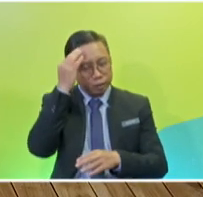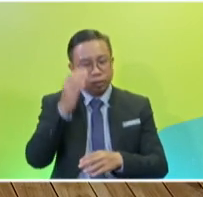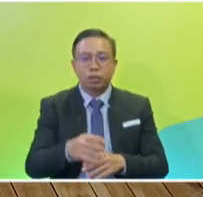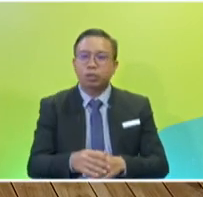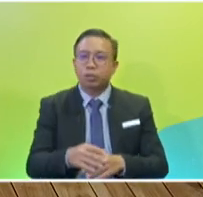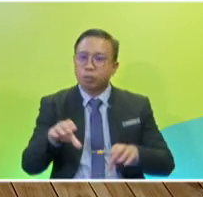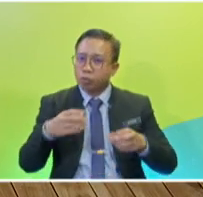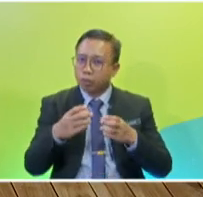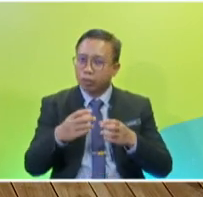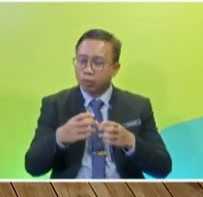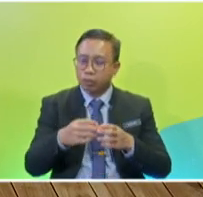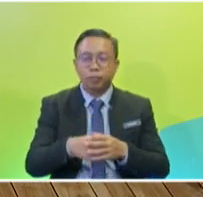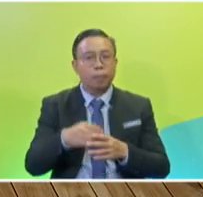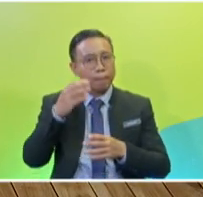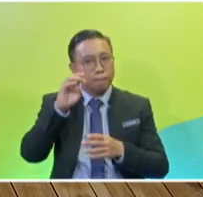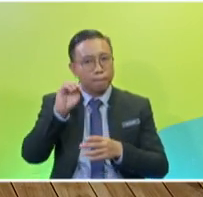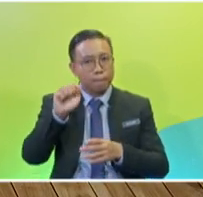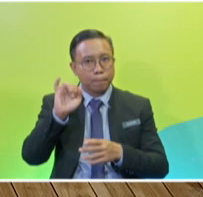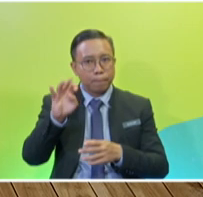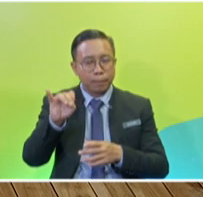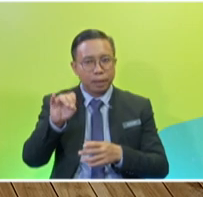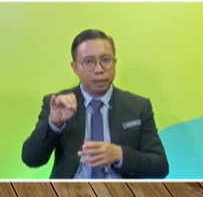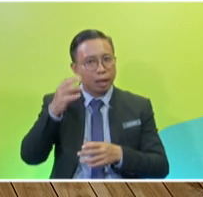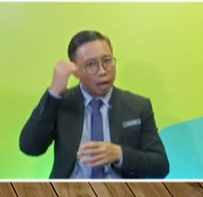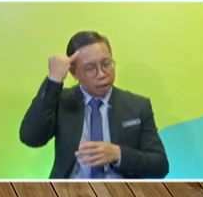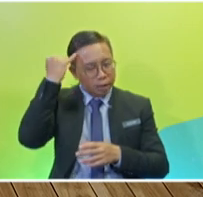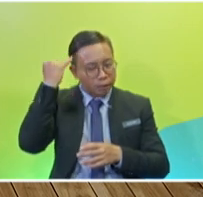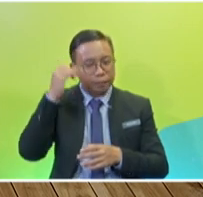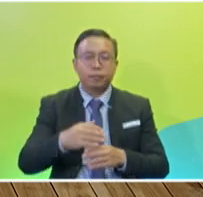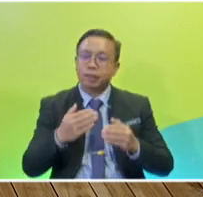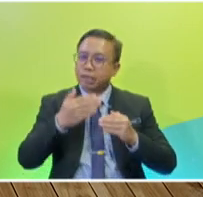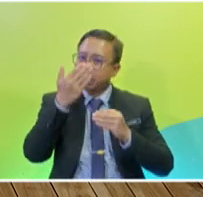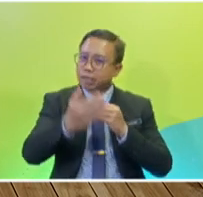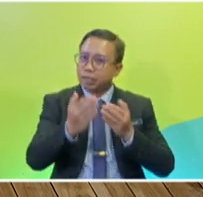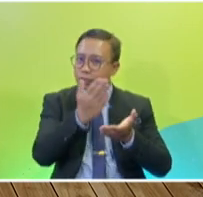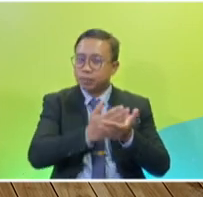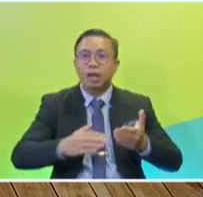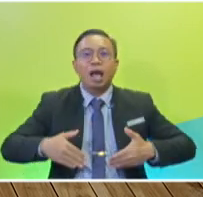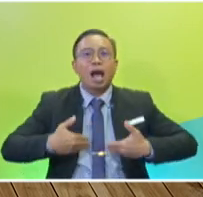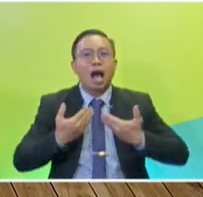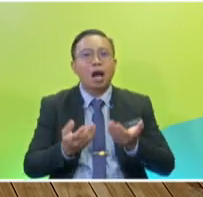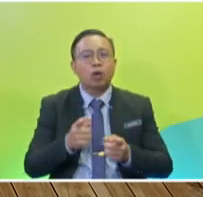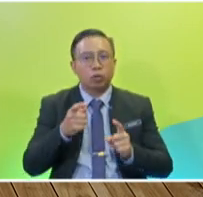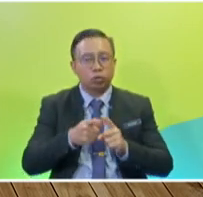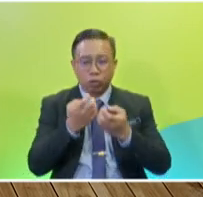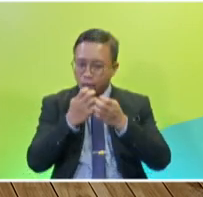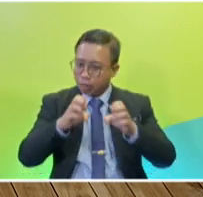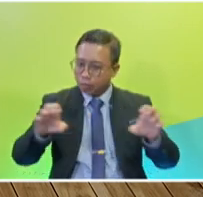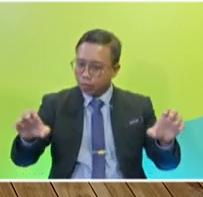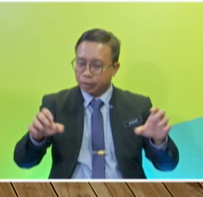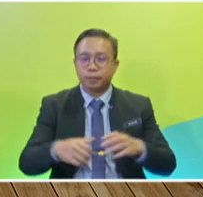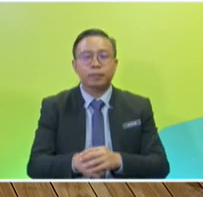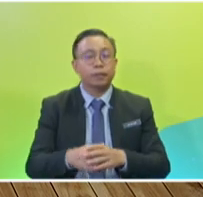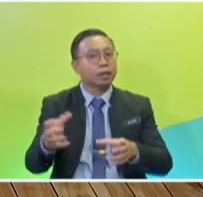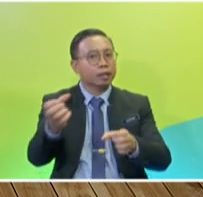this will decide the main idea for each paragraph. Ah. Now, for the next part is how to elaborate ideas. Getting the main